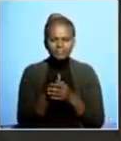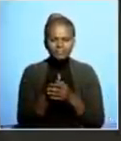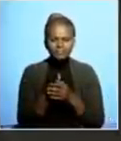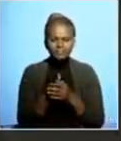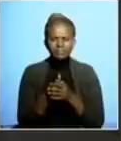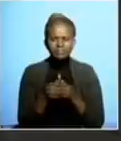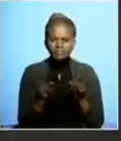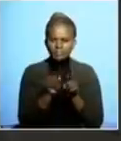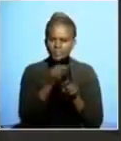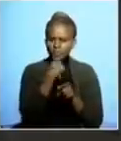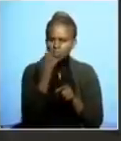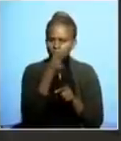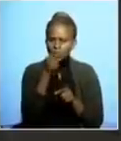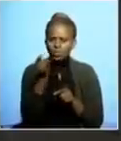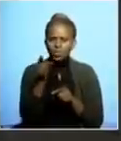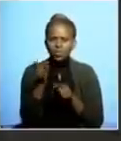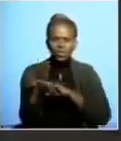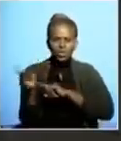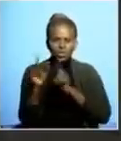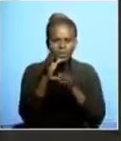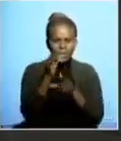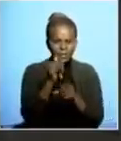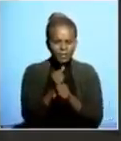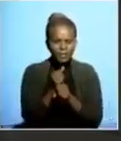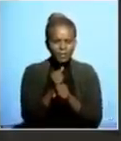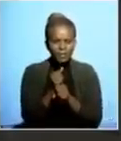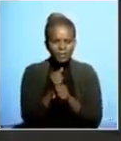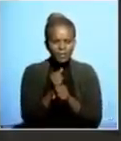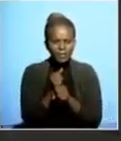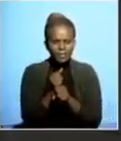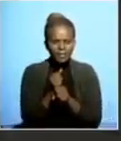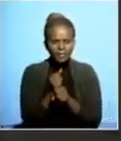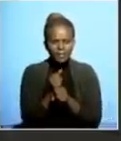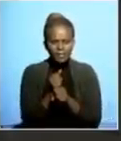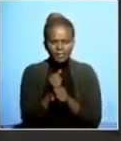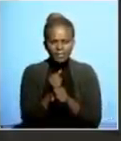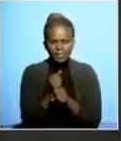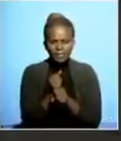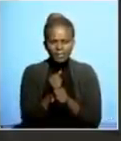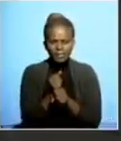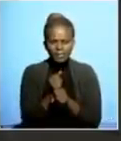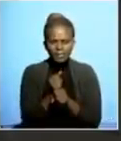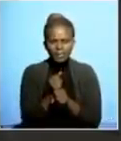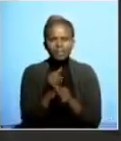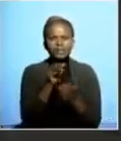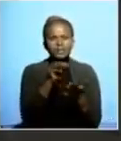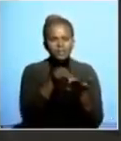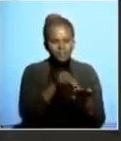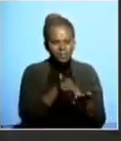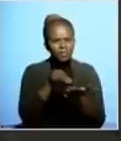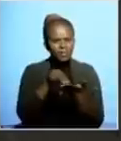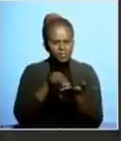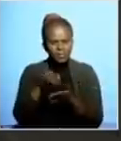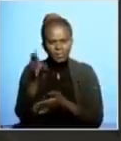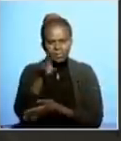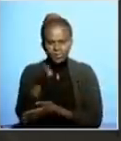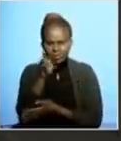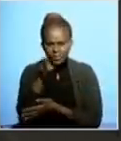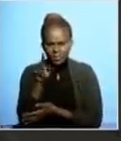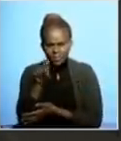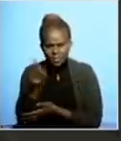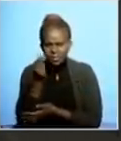Even you who got something, let me remind you, you are getting pittance. They are getting millions and billions of dollars. You are getting